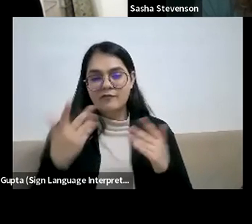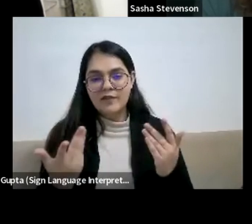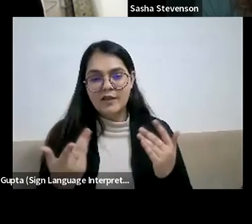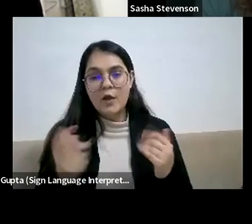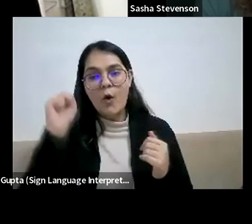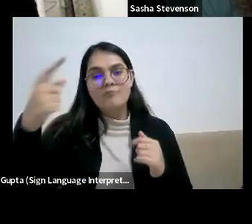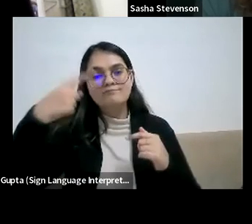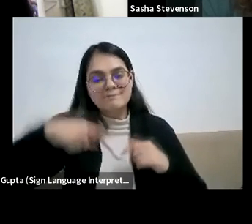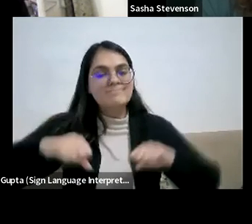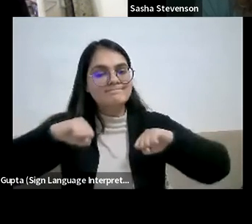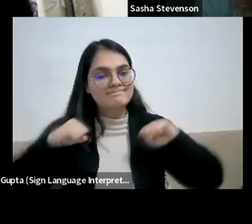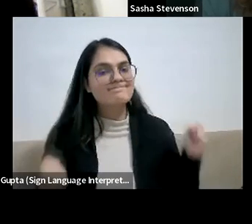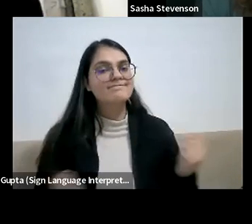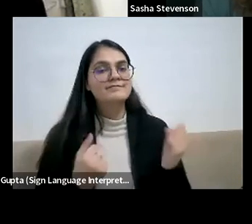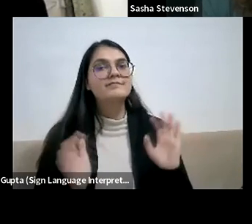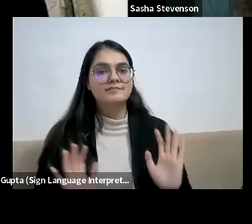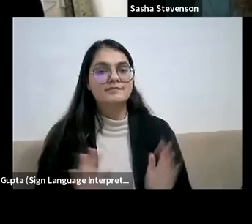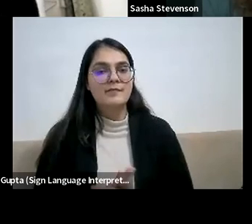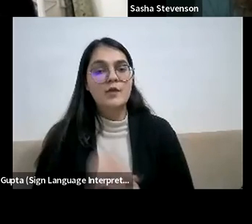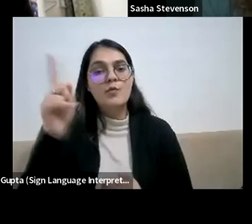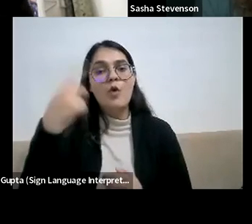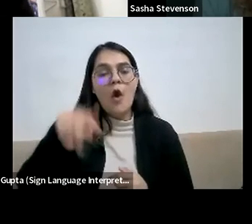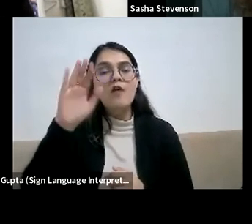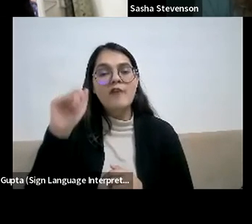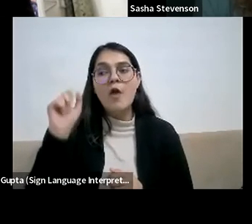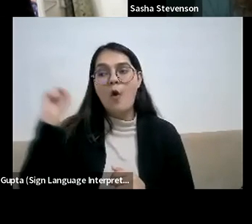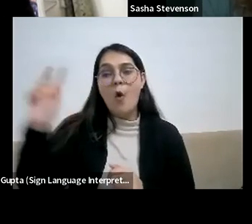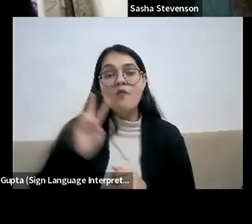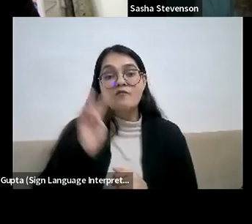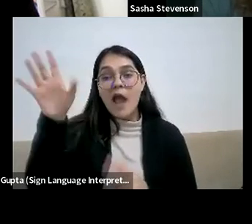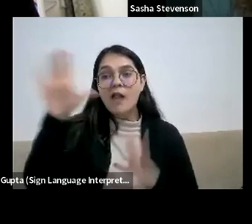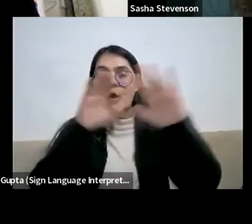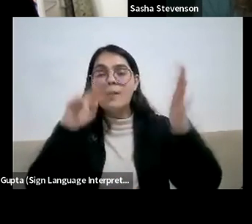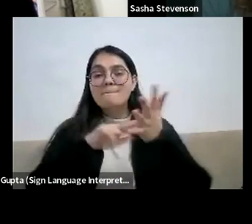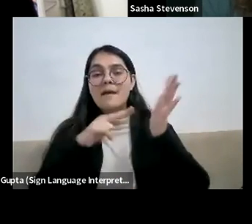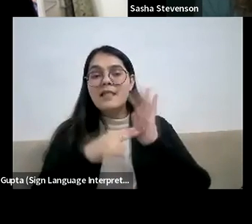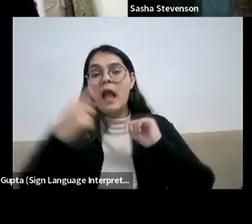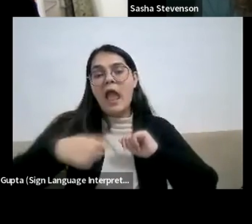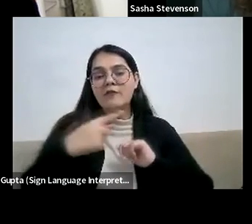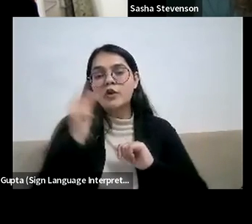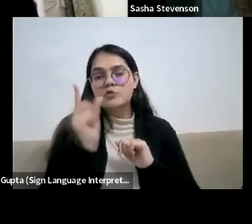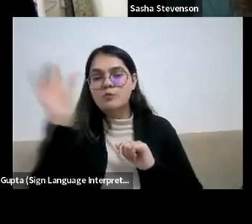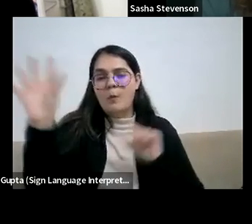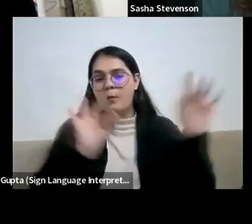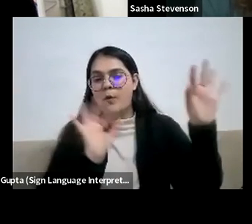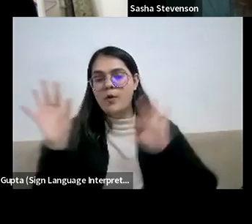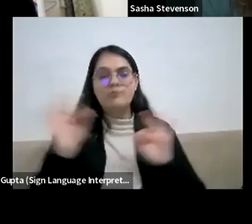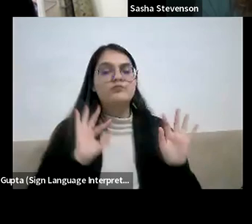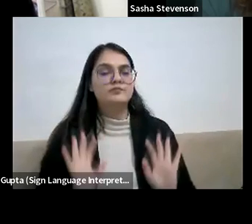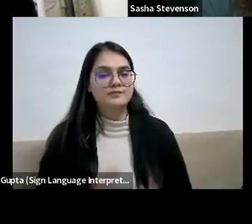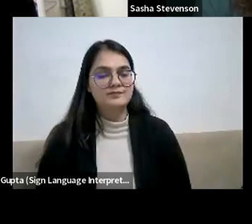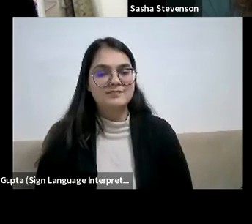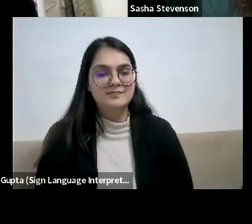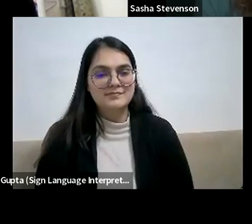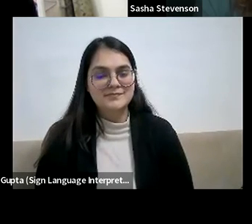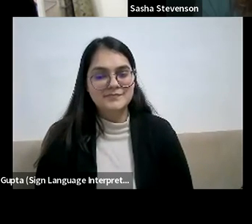your bit to ensure that you imbibe the values of the Constitution in your everyday lives, because that's really what it all boils down to